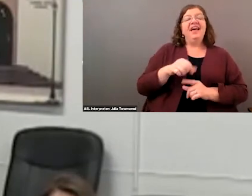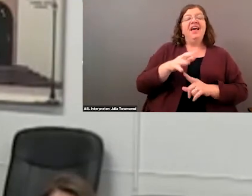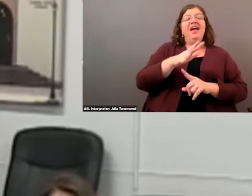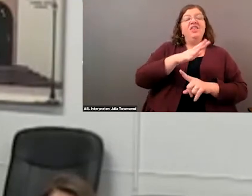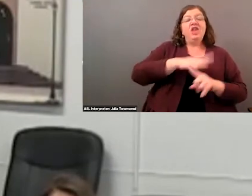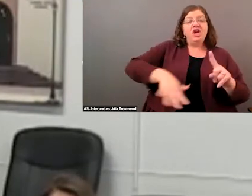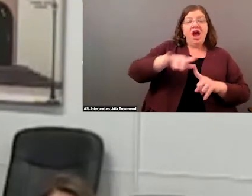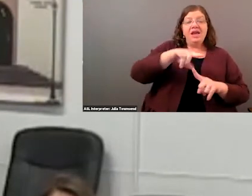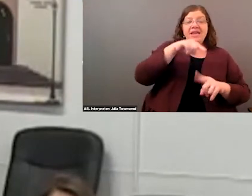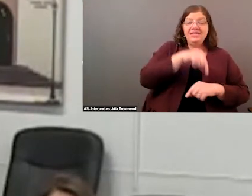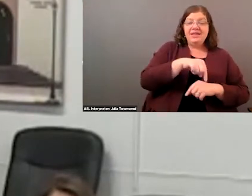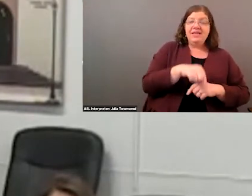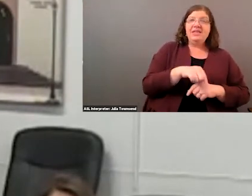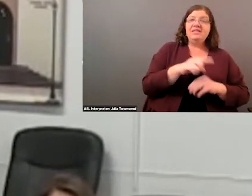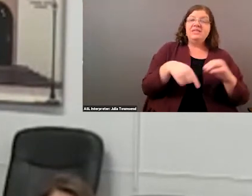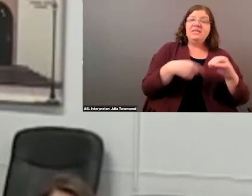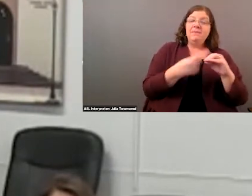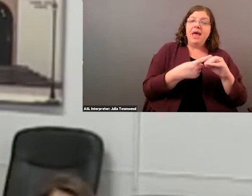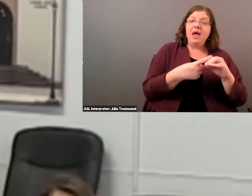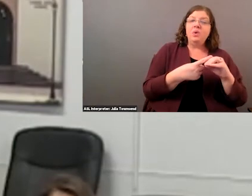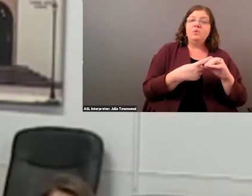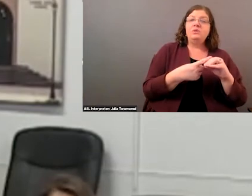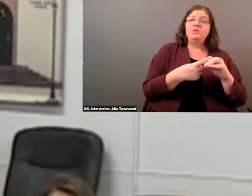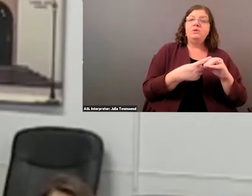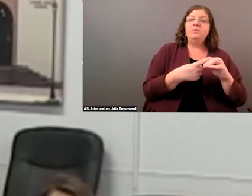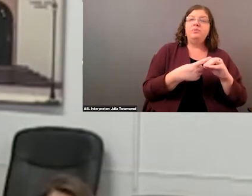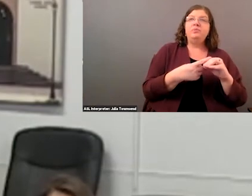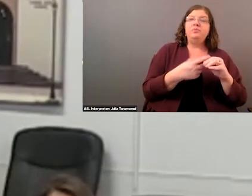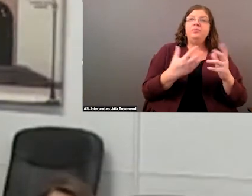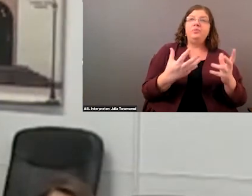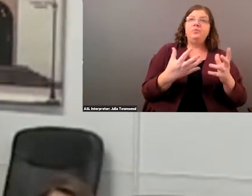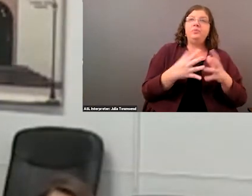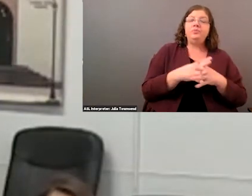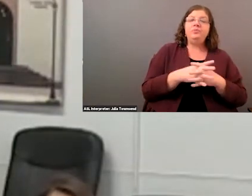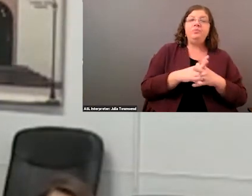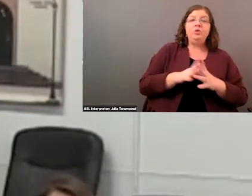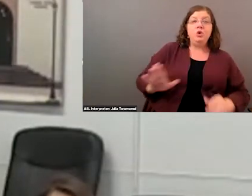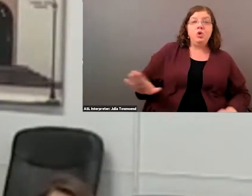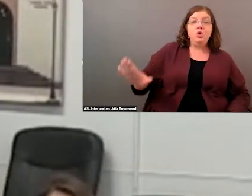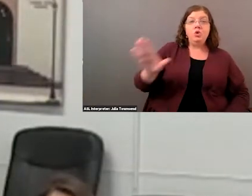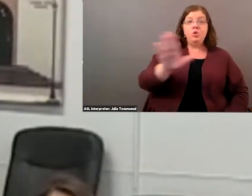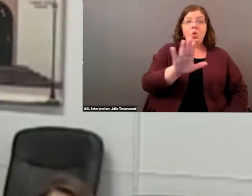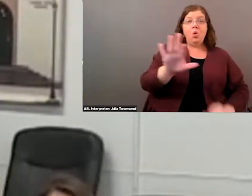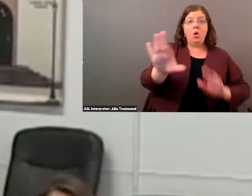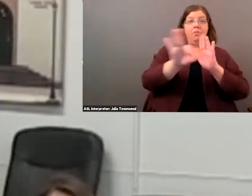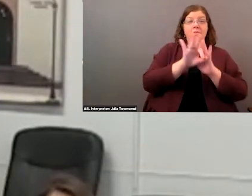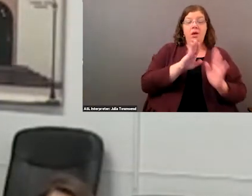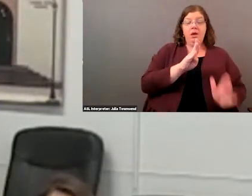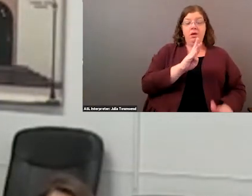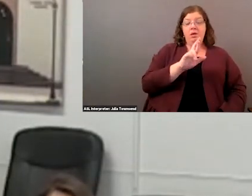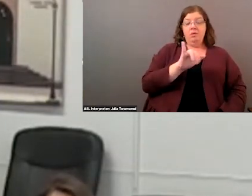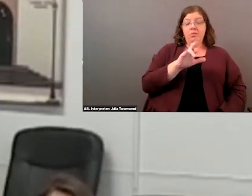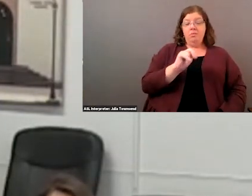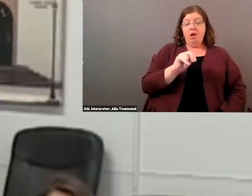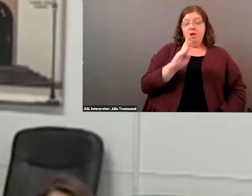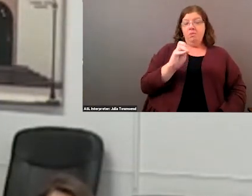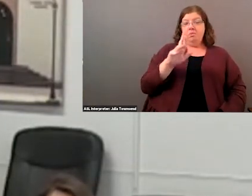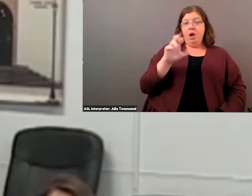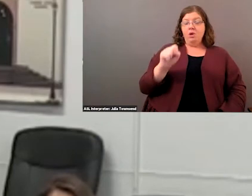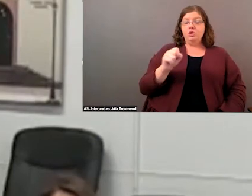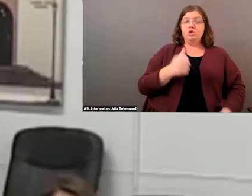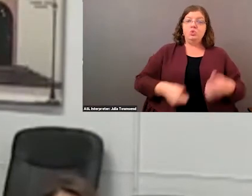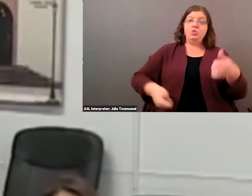your appointment, Brian Rouse, to Chief Information Officer. As you know, his skills